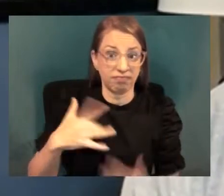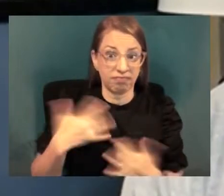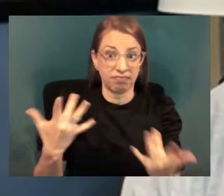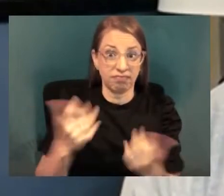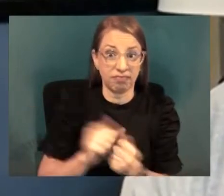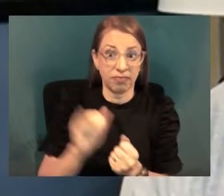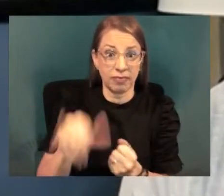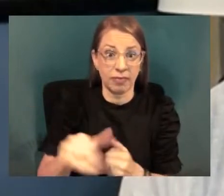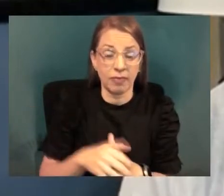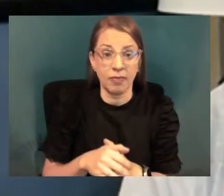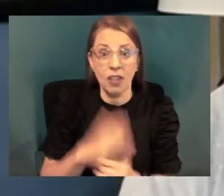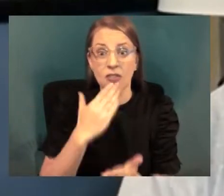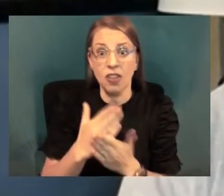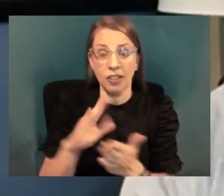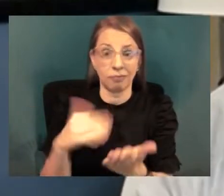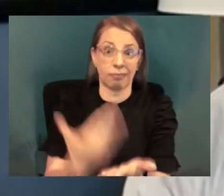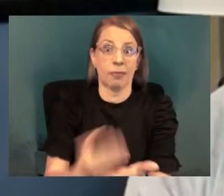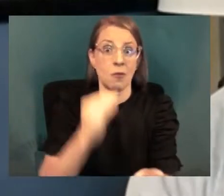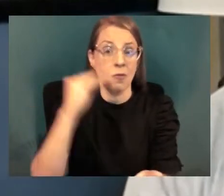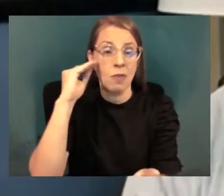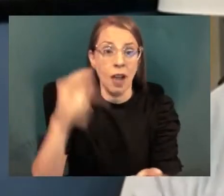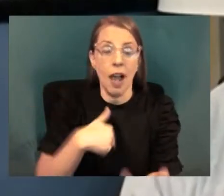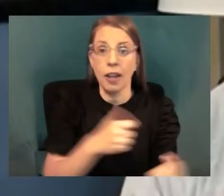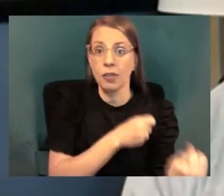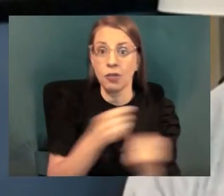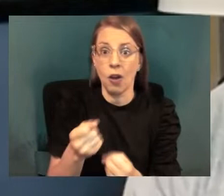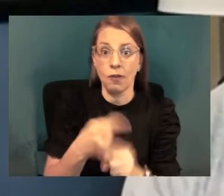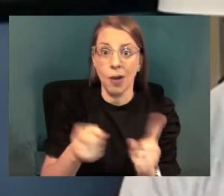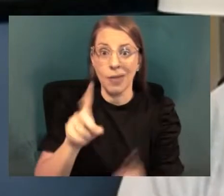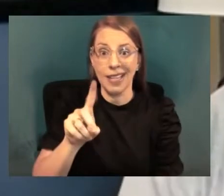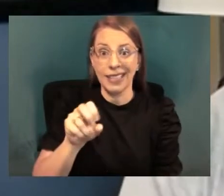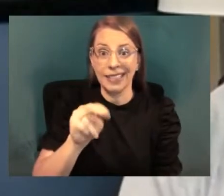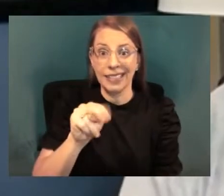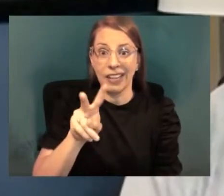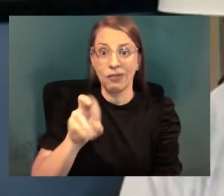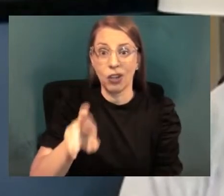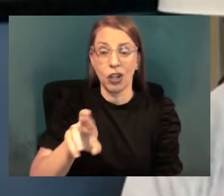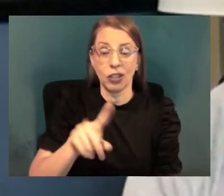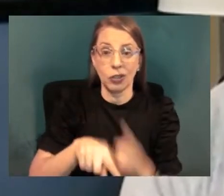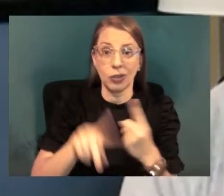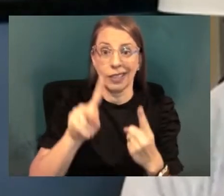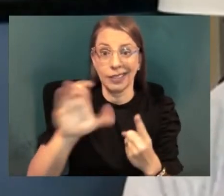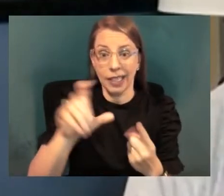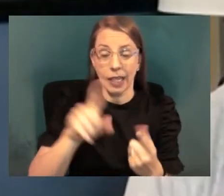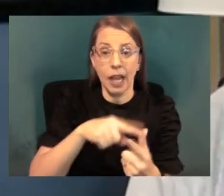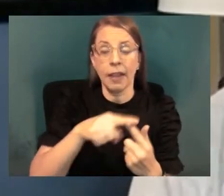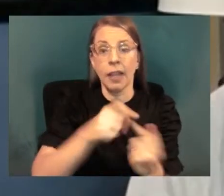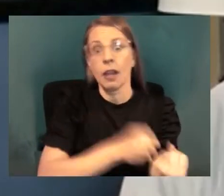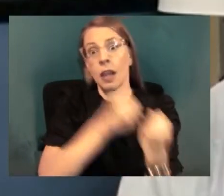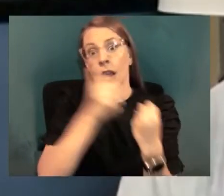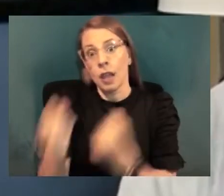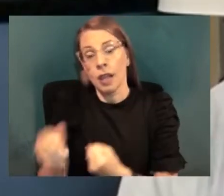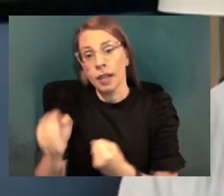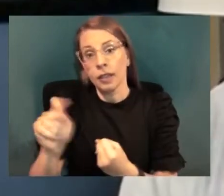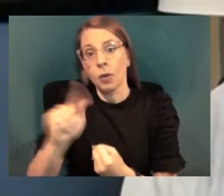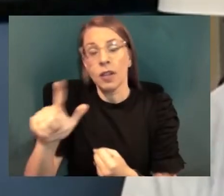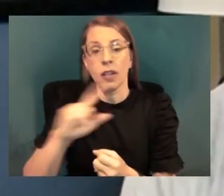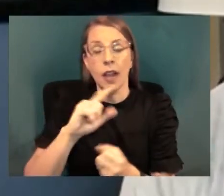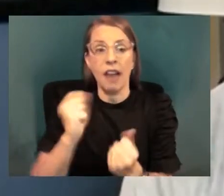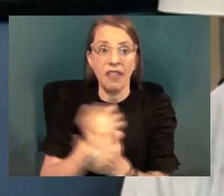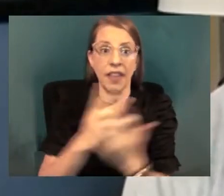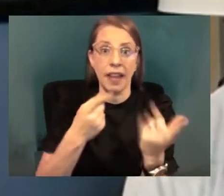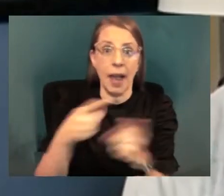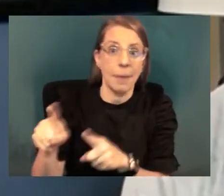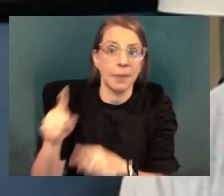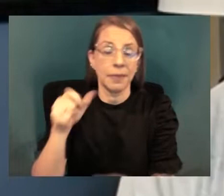be good to get home. I drove from Denver to Kansas City and then Kansas City to St. Louis all yesterday. So I got a good little